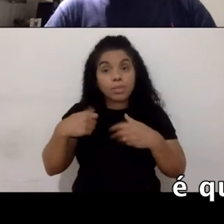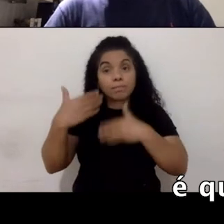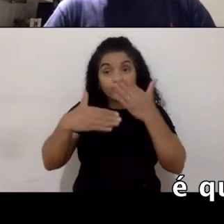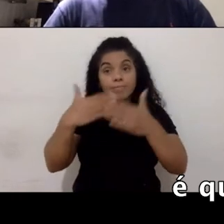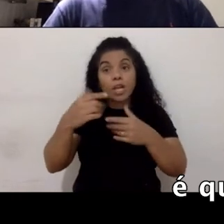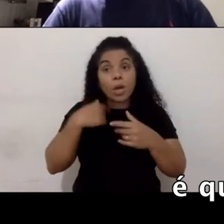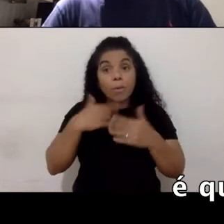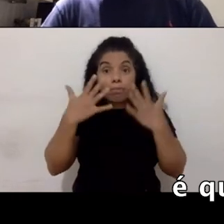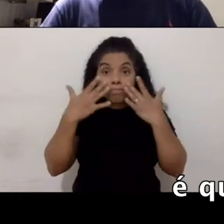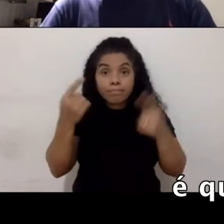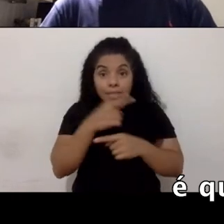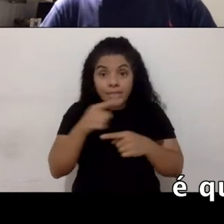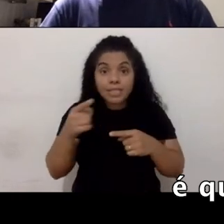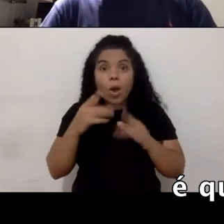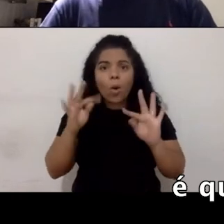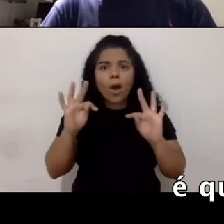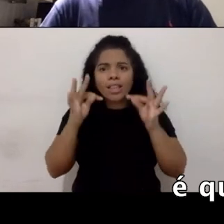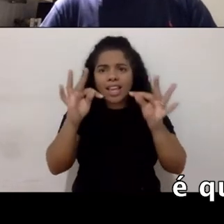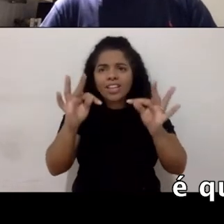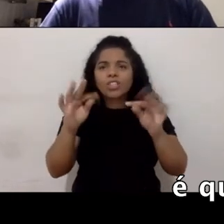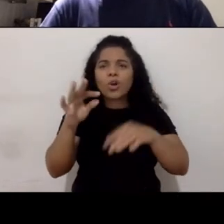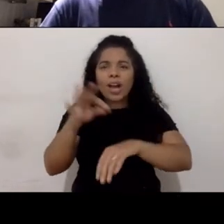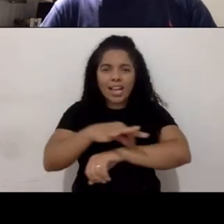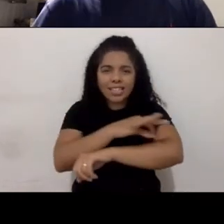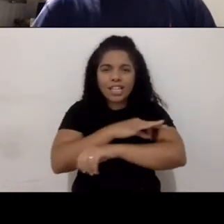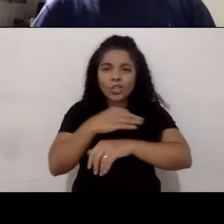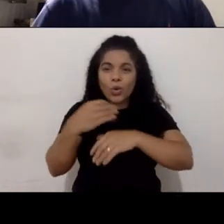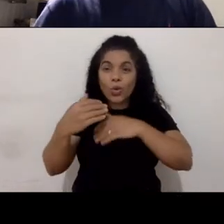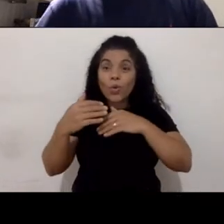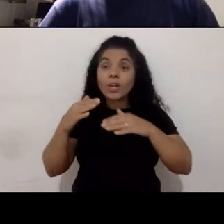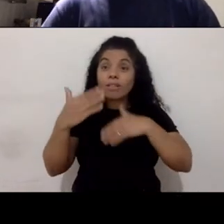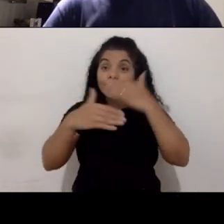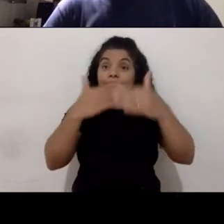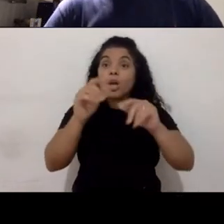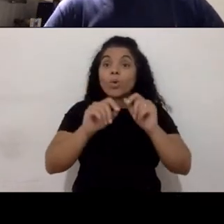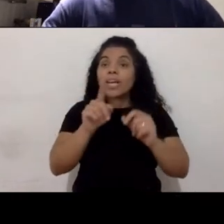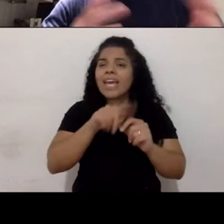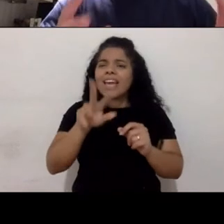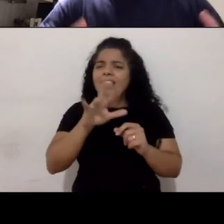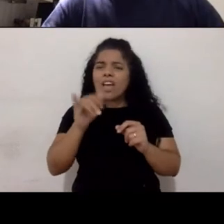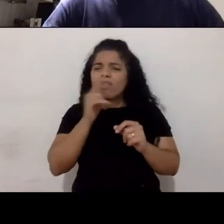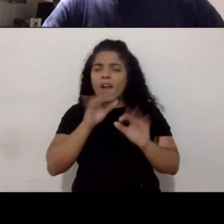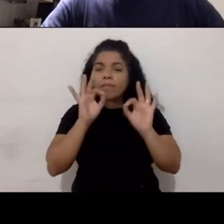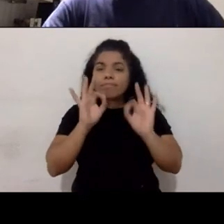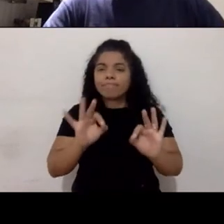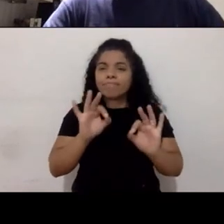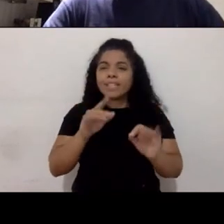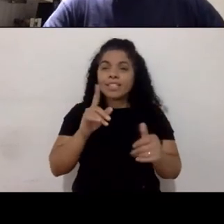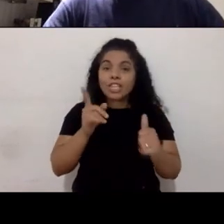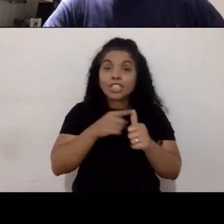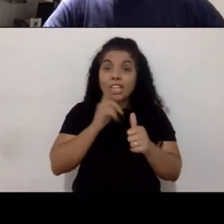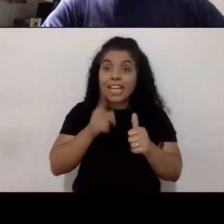we won't get this right at first. So we need to think about, we need to find a good initial